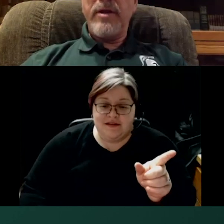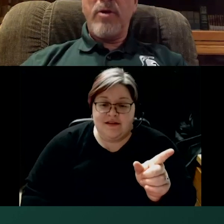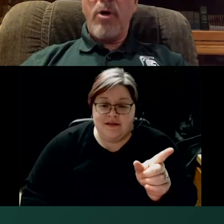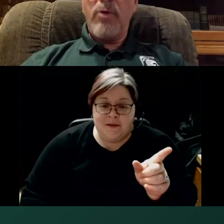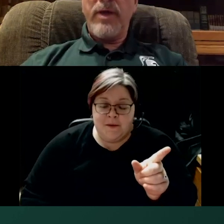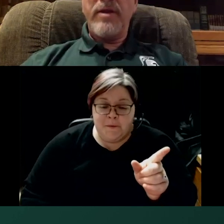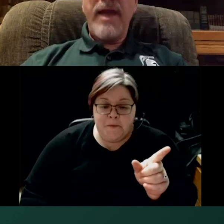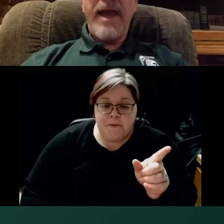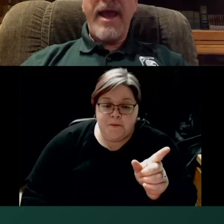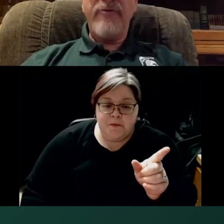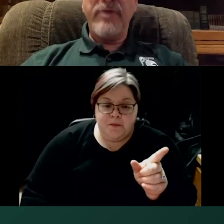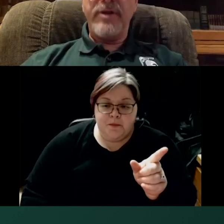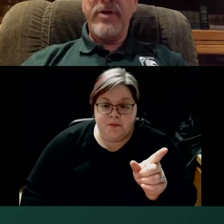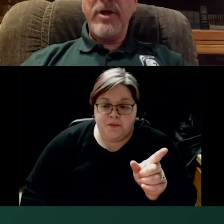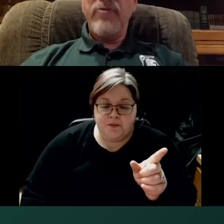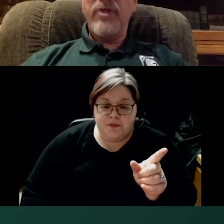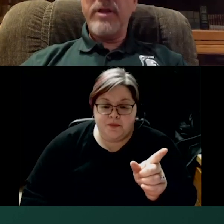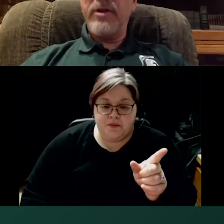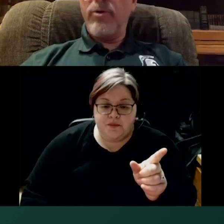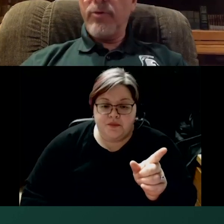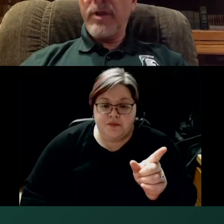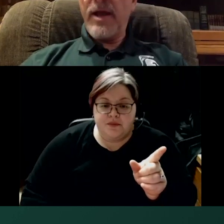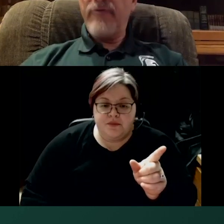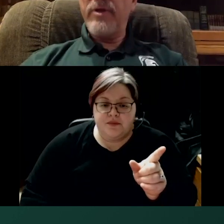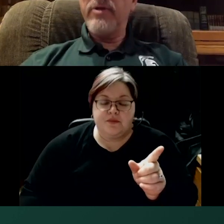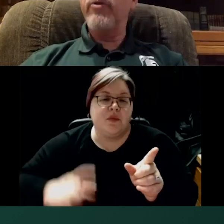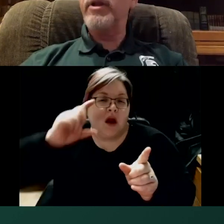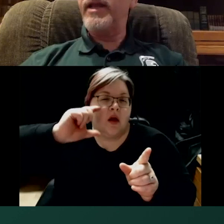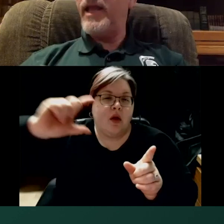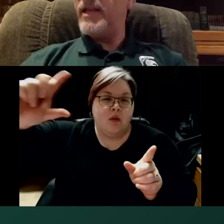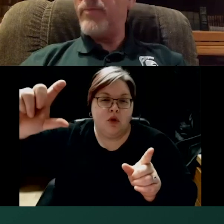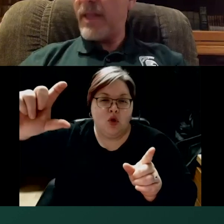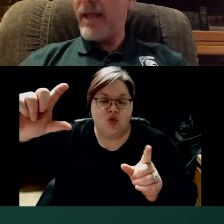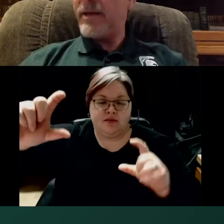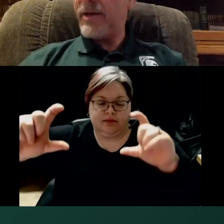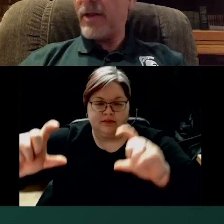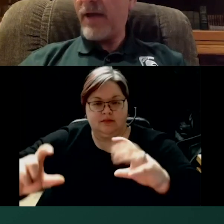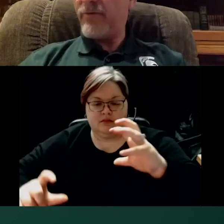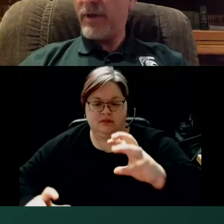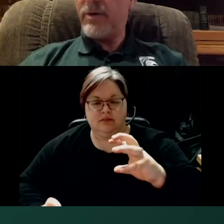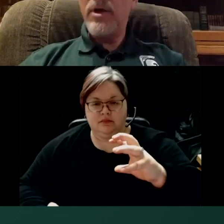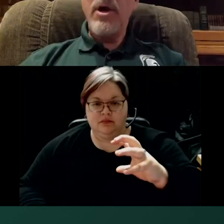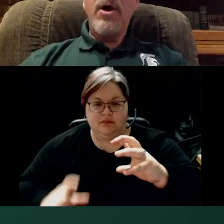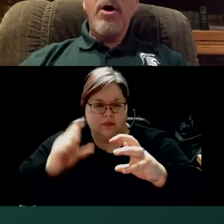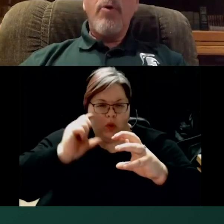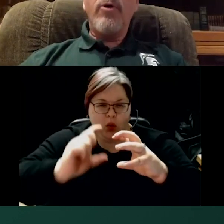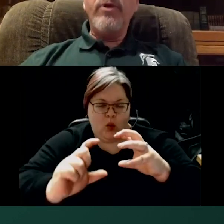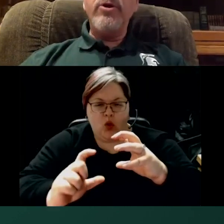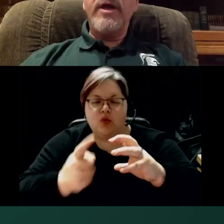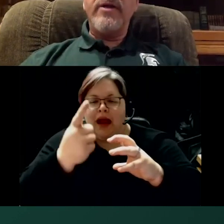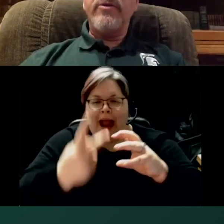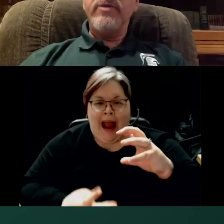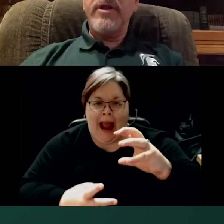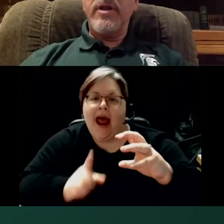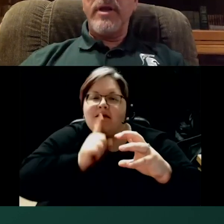is always half lit, just like the Earth is half lit, just like any planet is half lit. When we